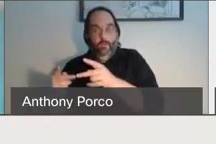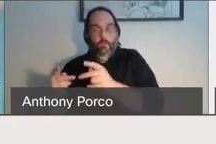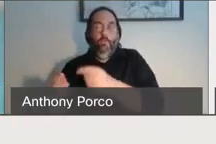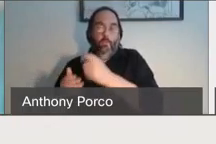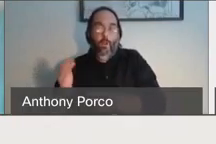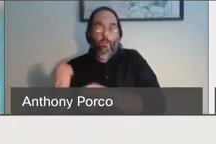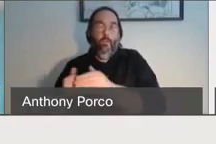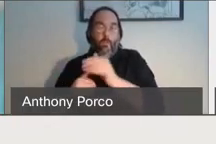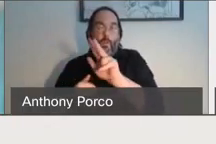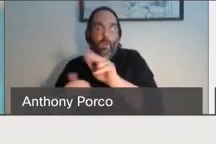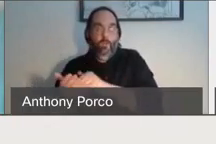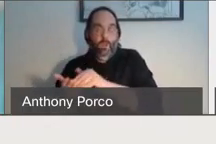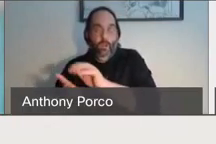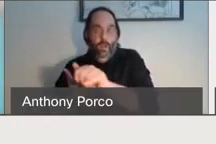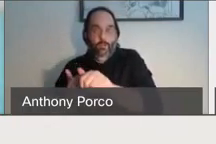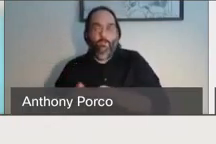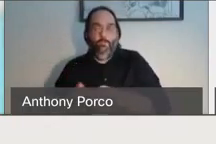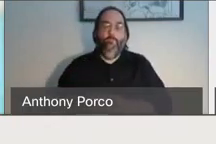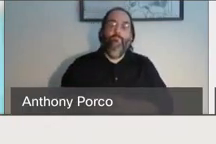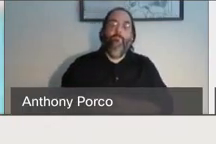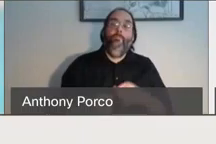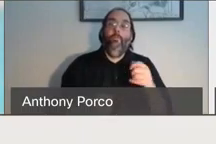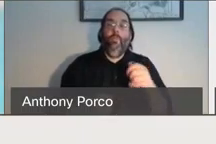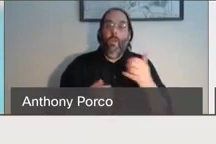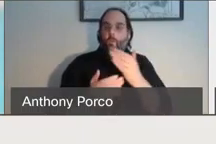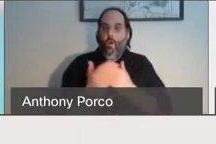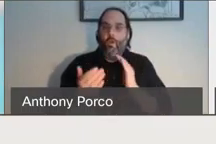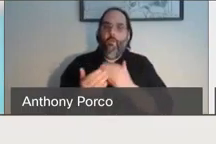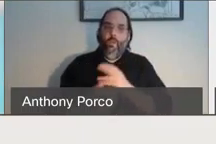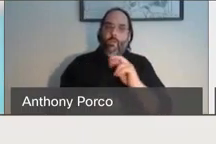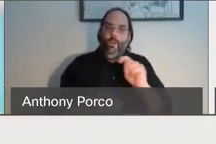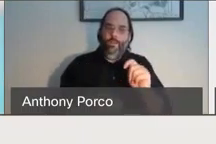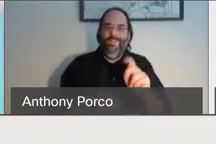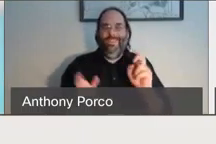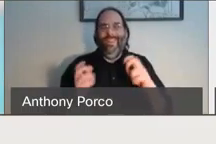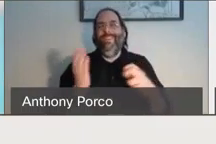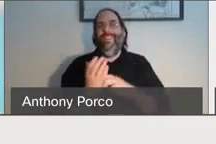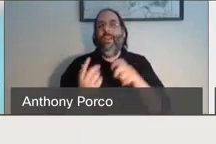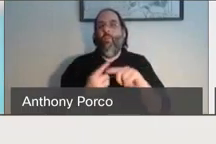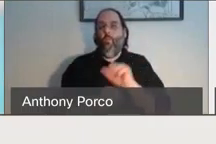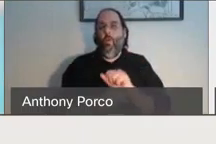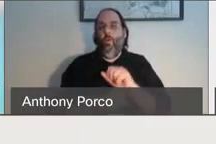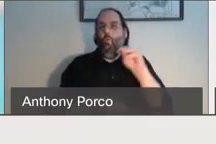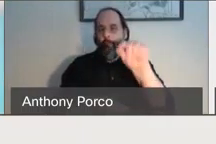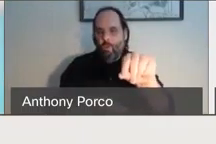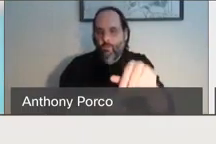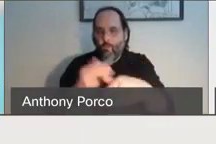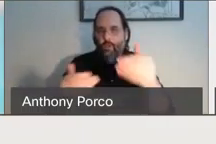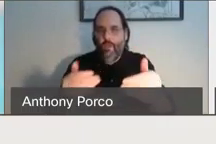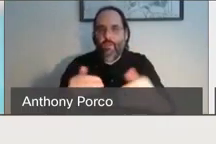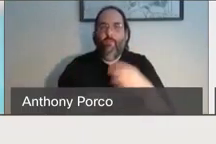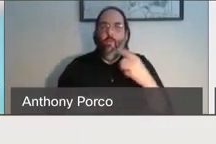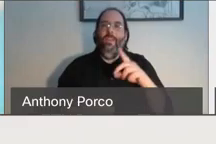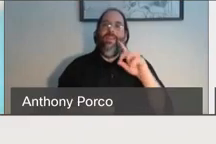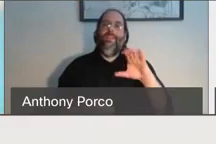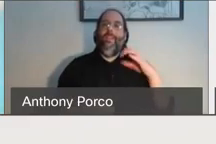of over $3 million. Another component of our unit is the Ticket to Work reimbursement process for BDC